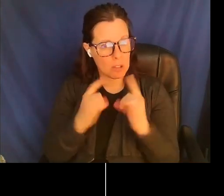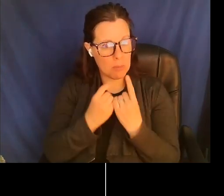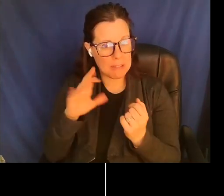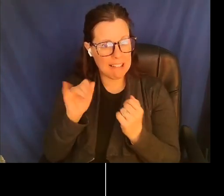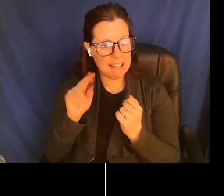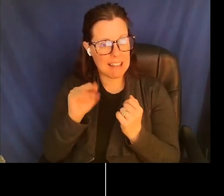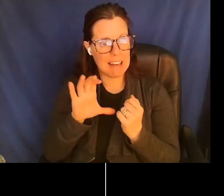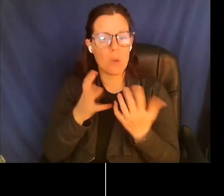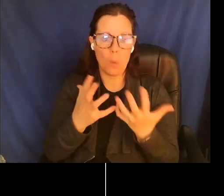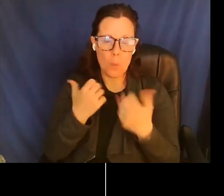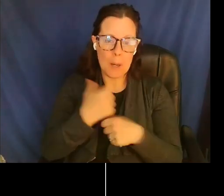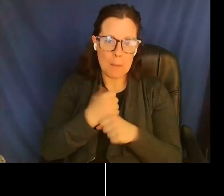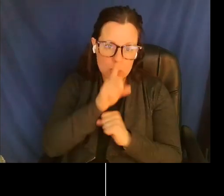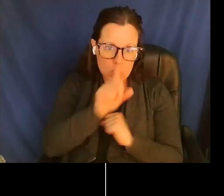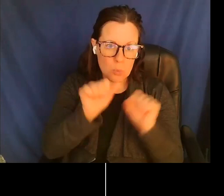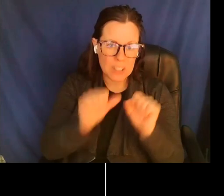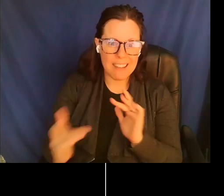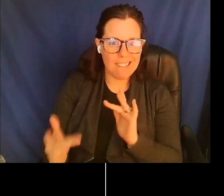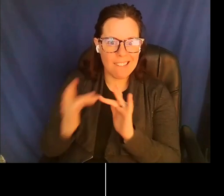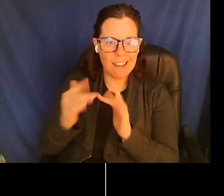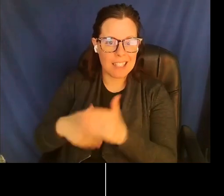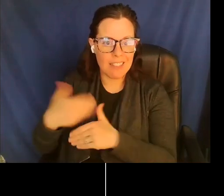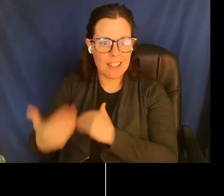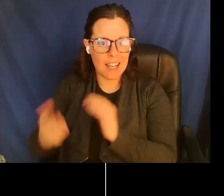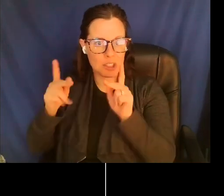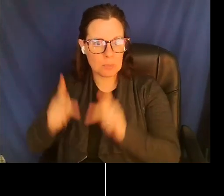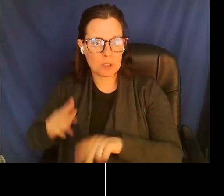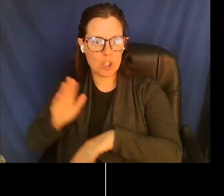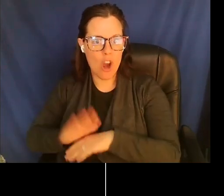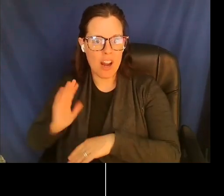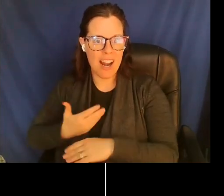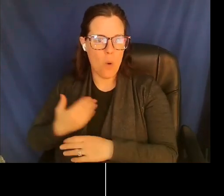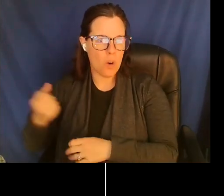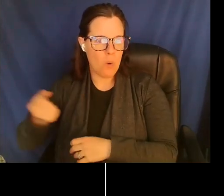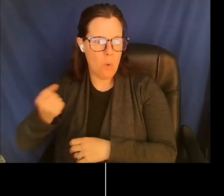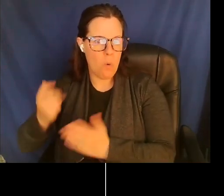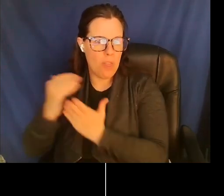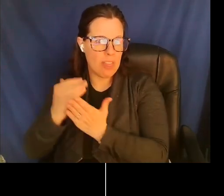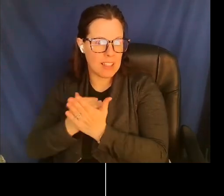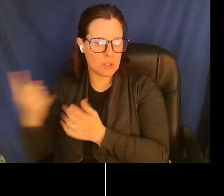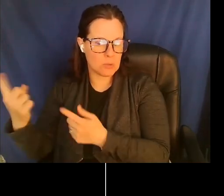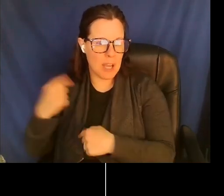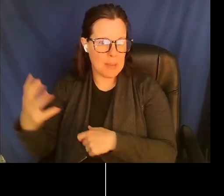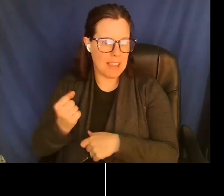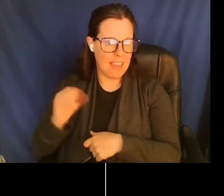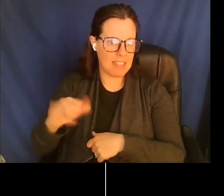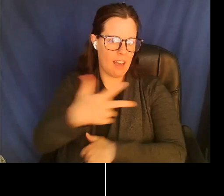contact the next person on our built-in standby list to come get that dose so it does not go to waste.